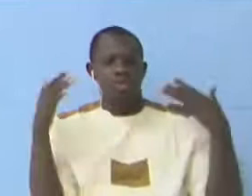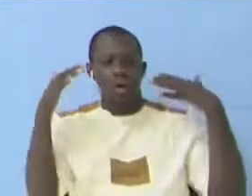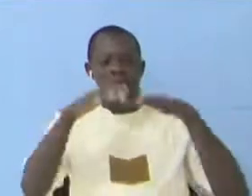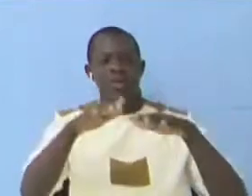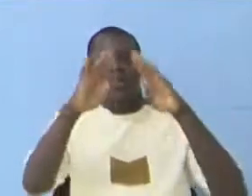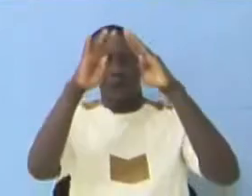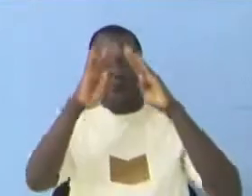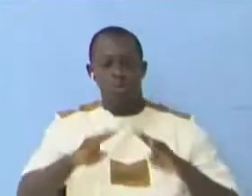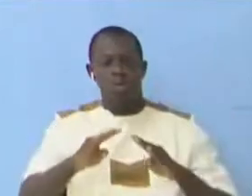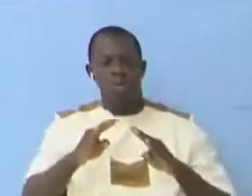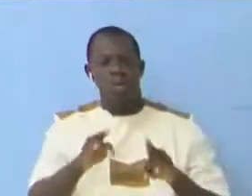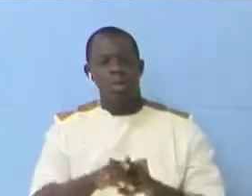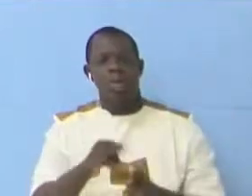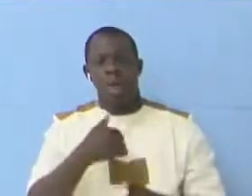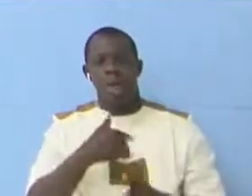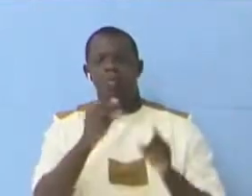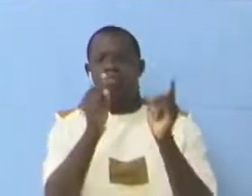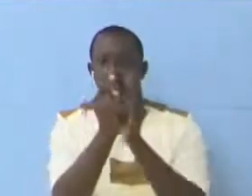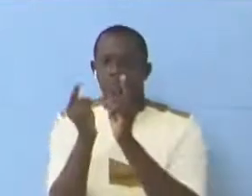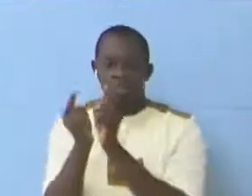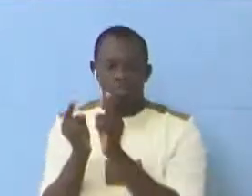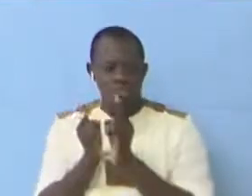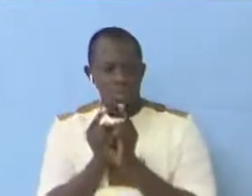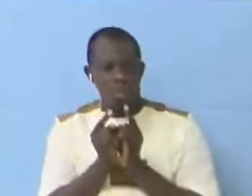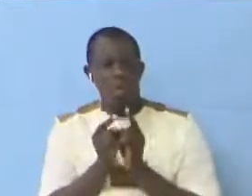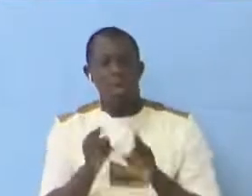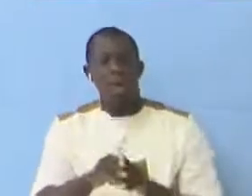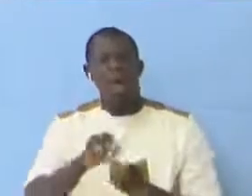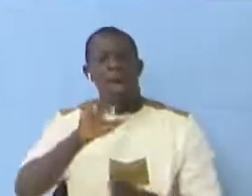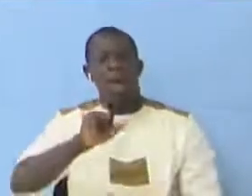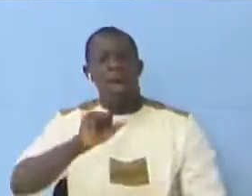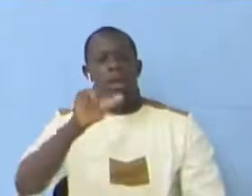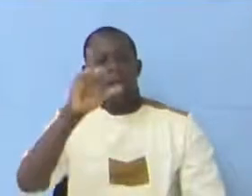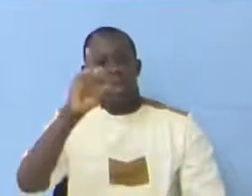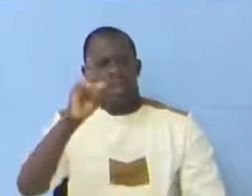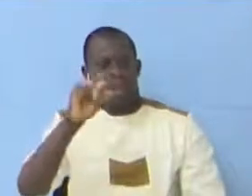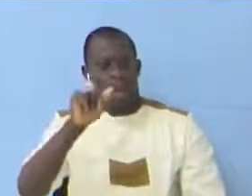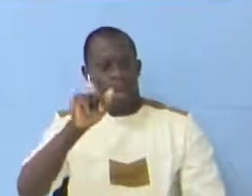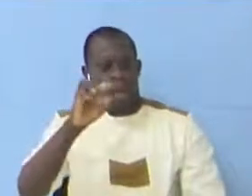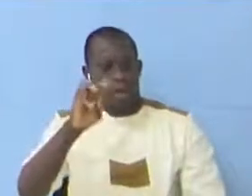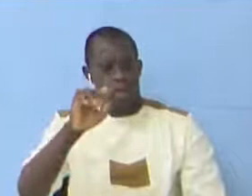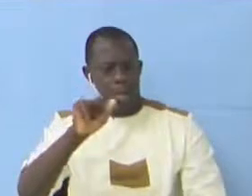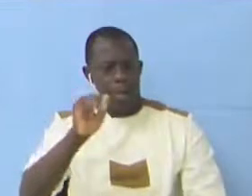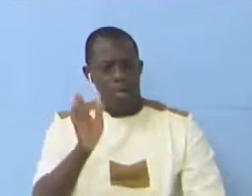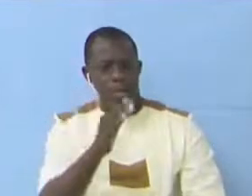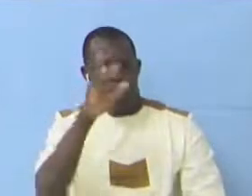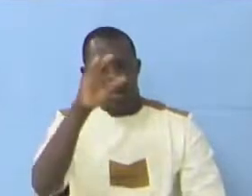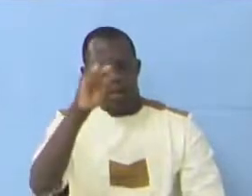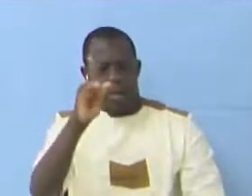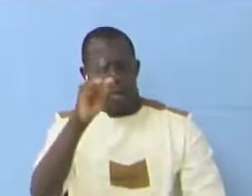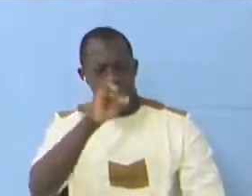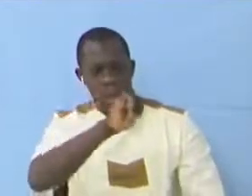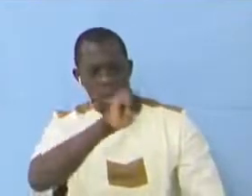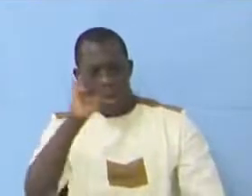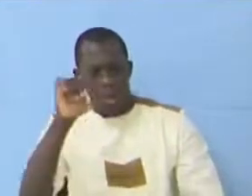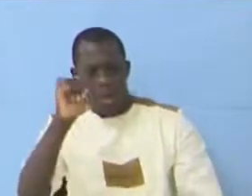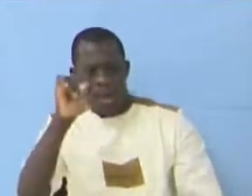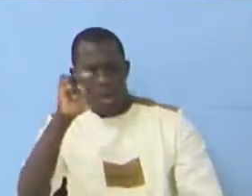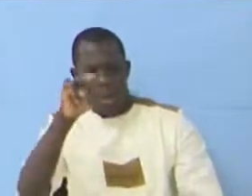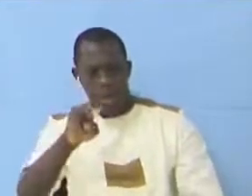bi. I found Adama Dean. La fekk foofu Adama Dean. The then DG,